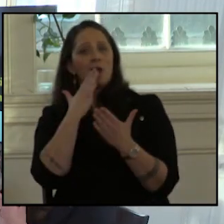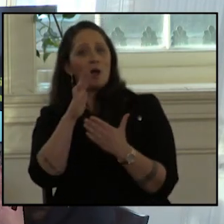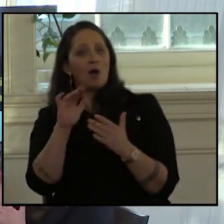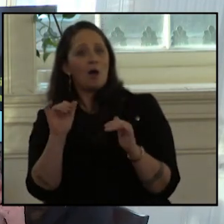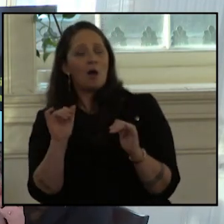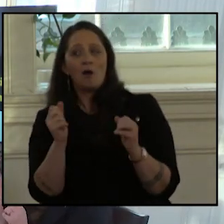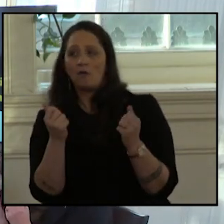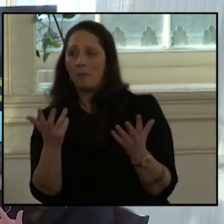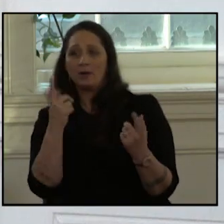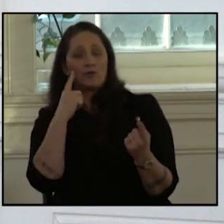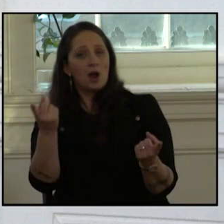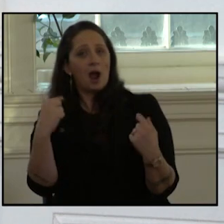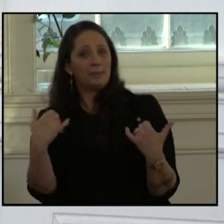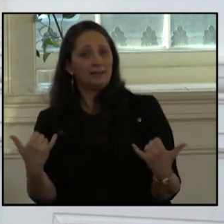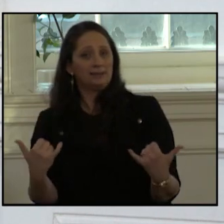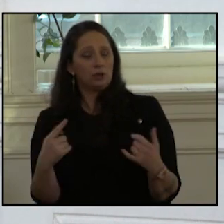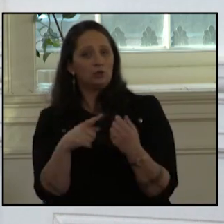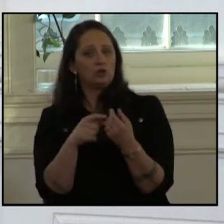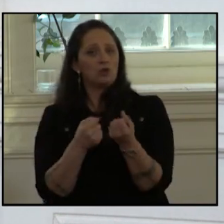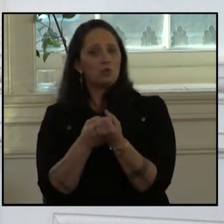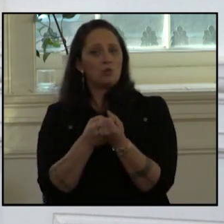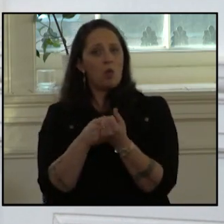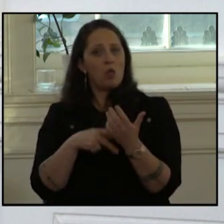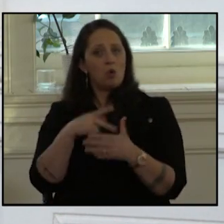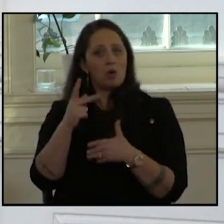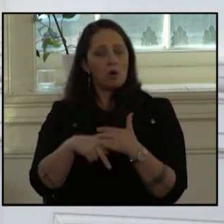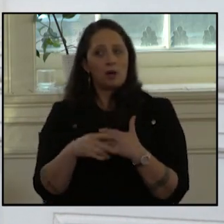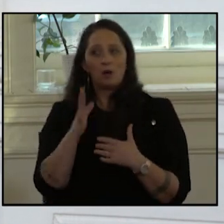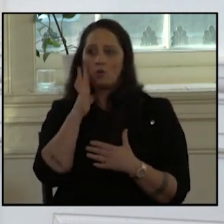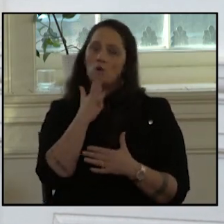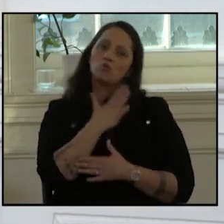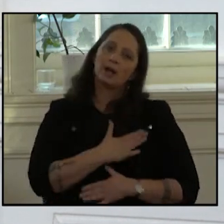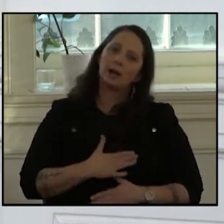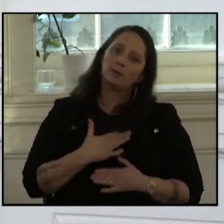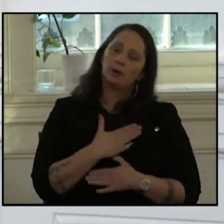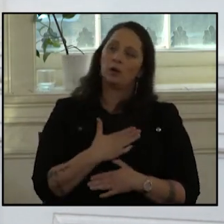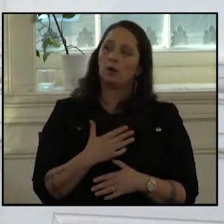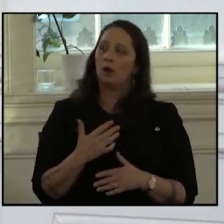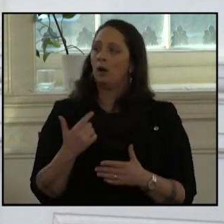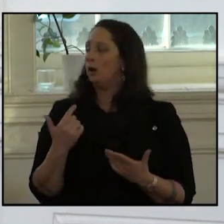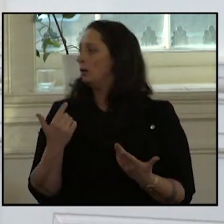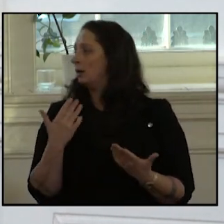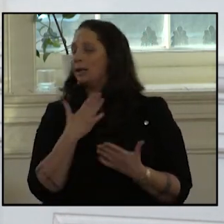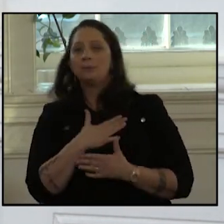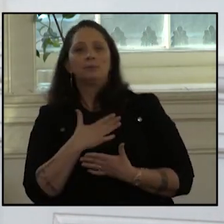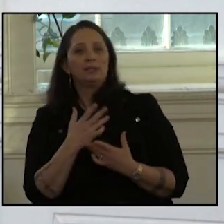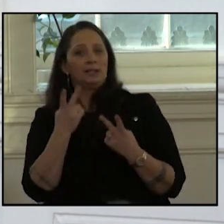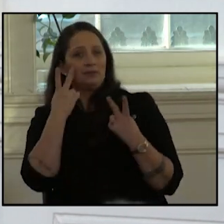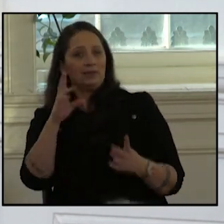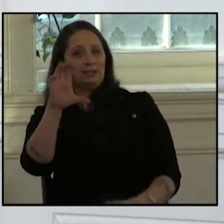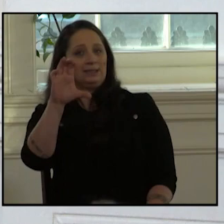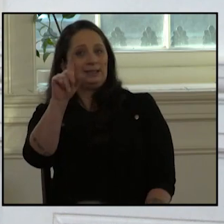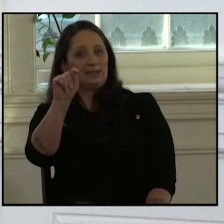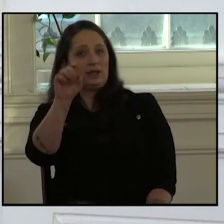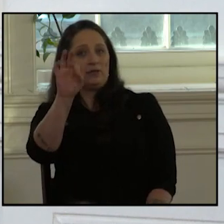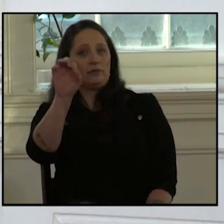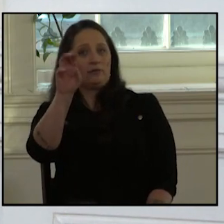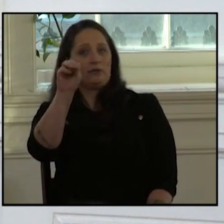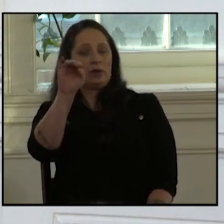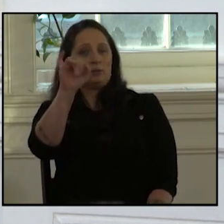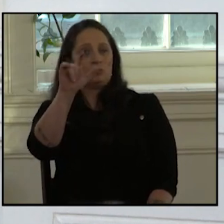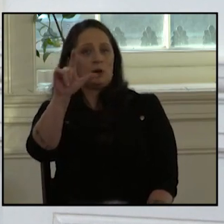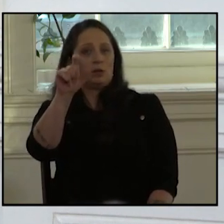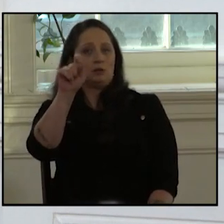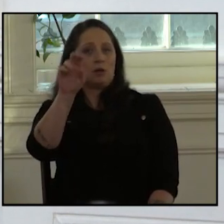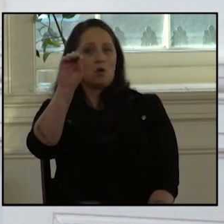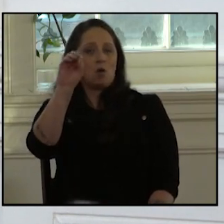so very much for coming today to support the program. We really appreciate it. And look, please visit ctfreedomtrail.org